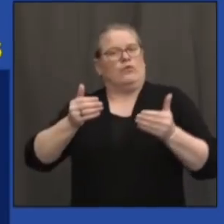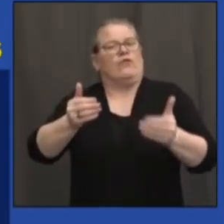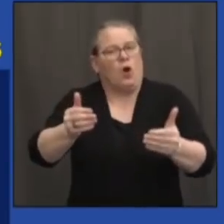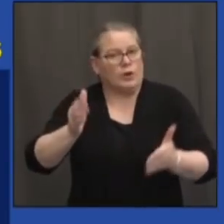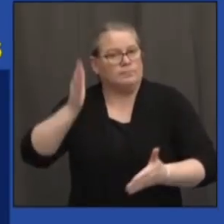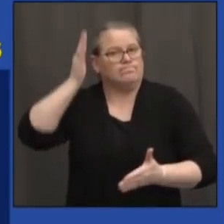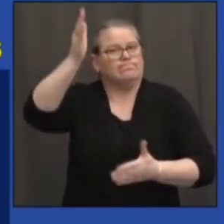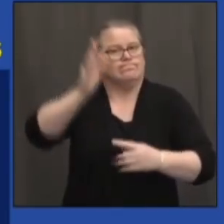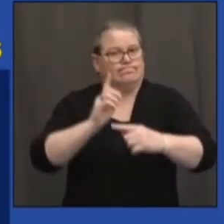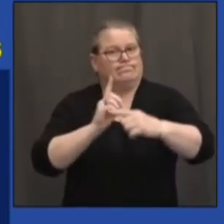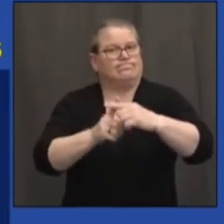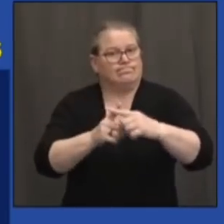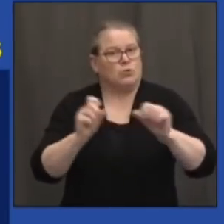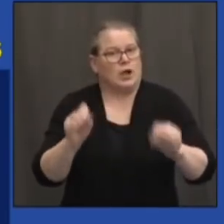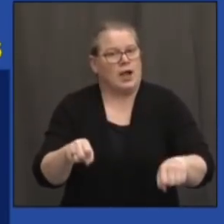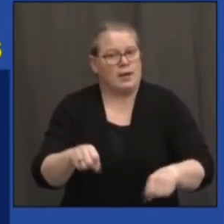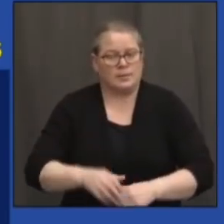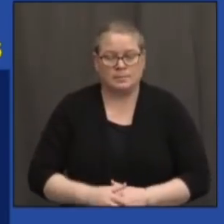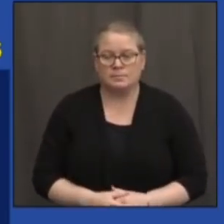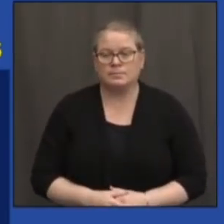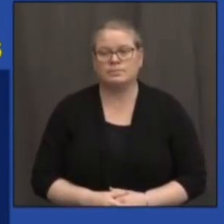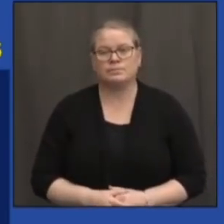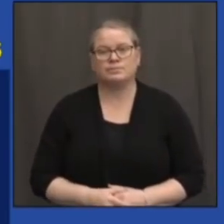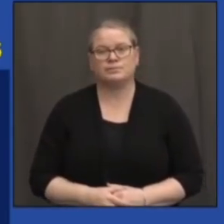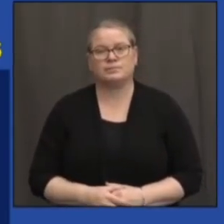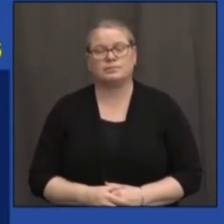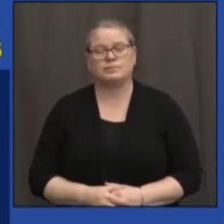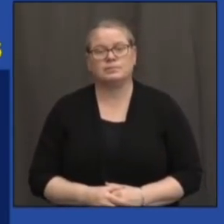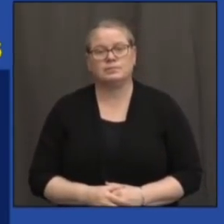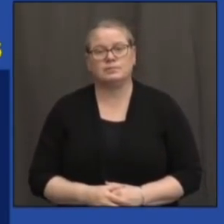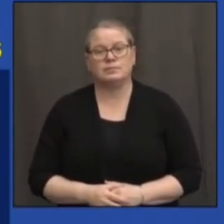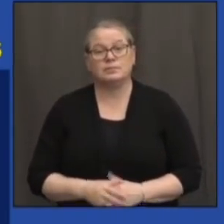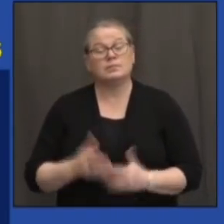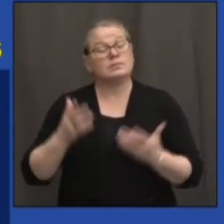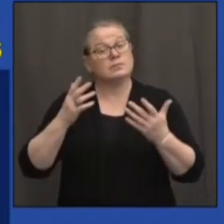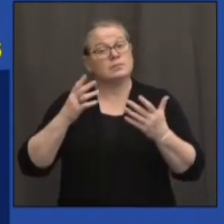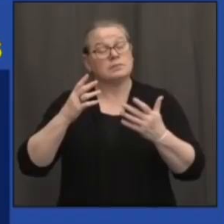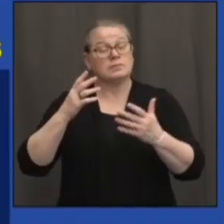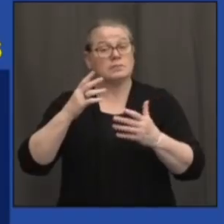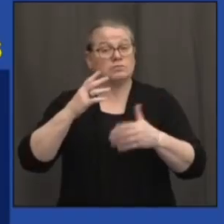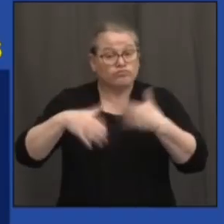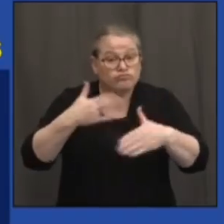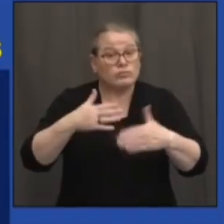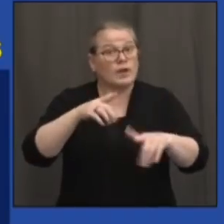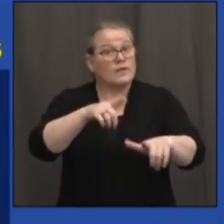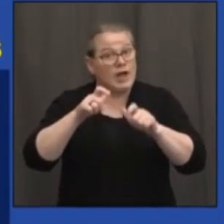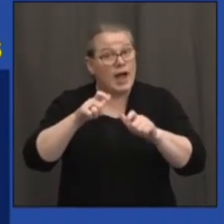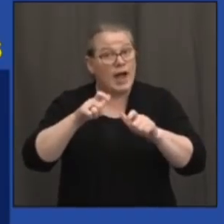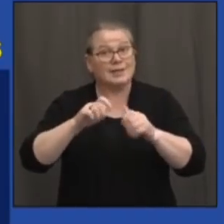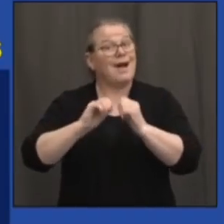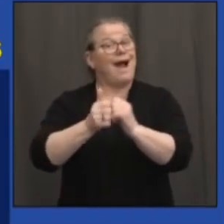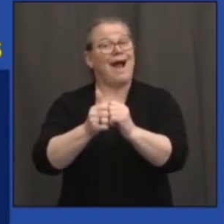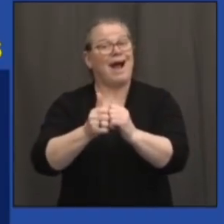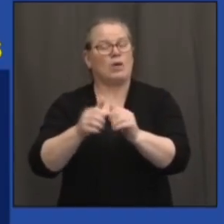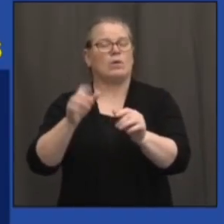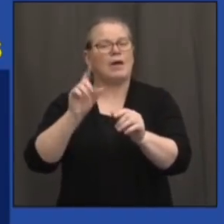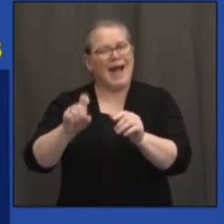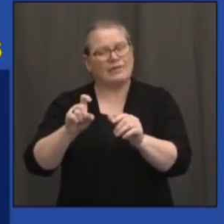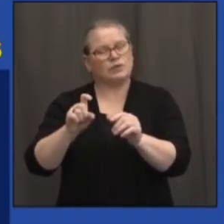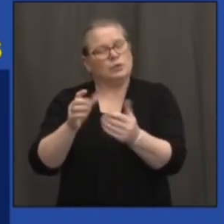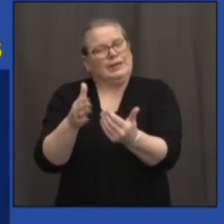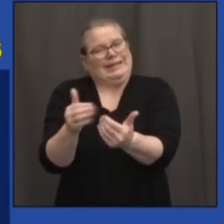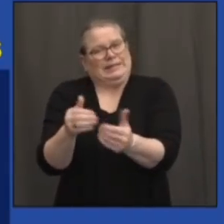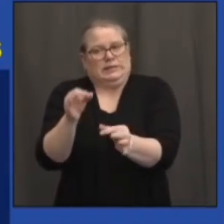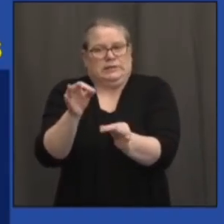Speed also has to do with simplicity. And simplicity has a lot to do with equity.